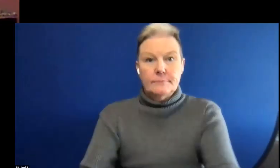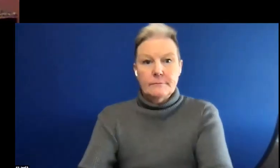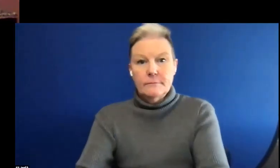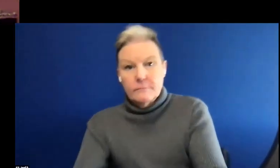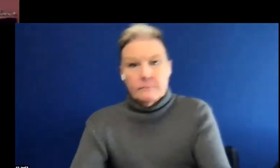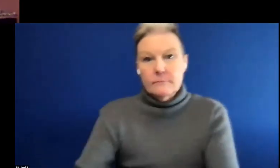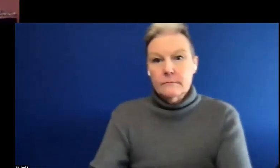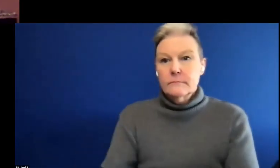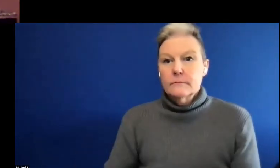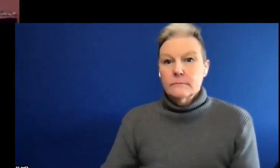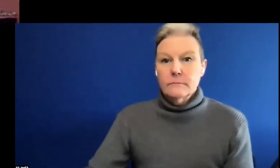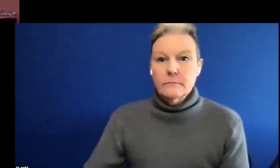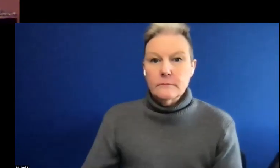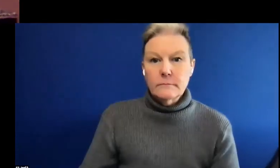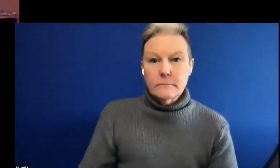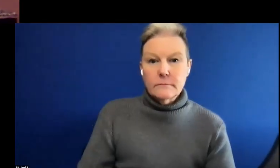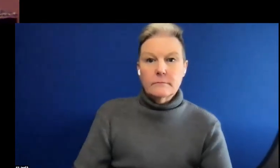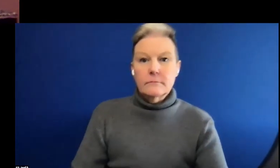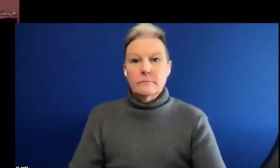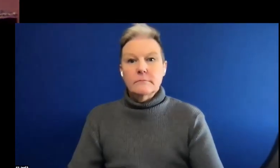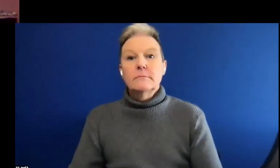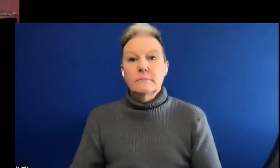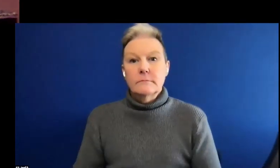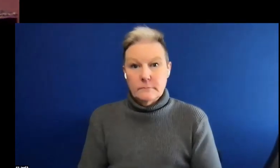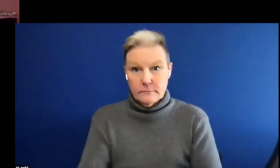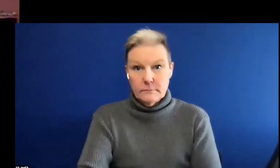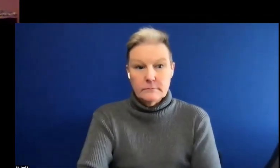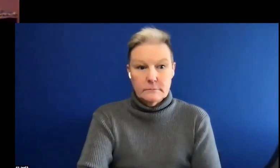First one is Christina. You can go ahead and unmute yourself.